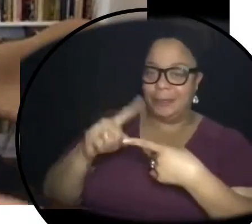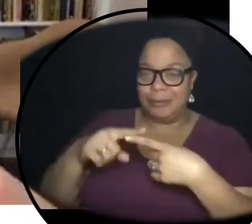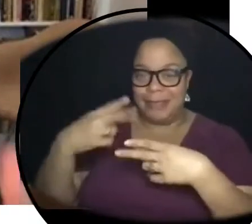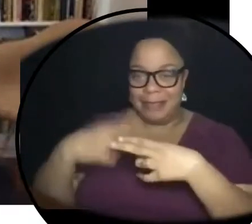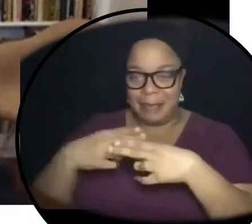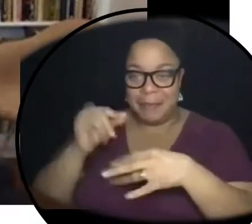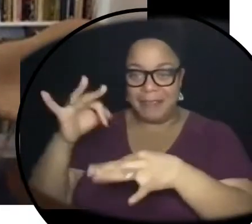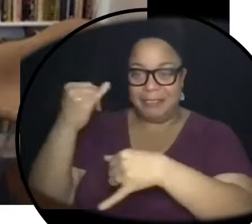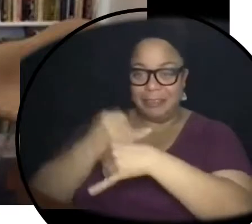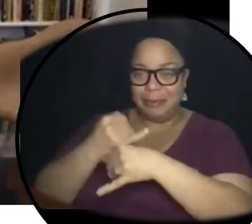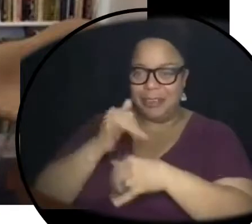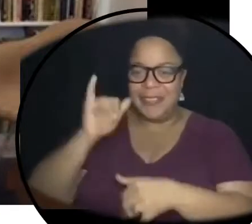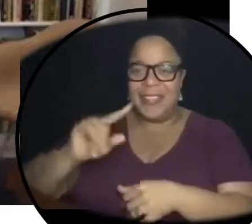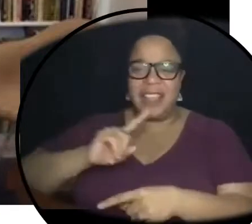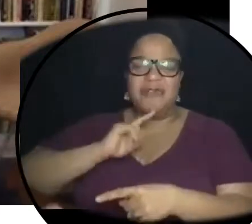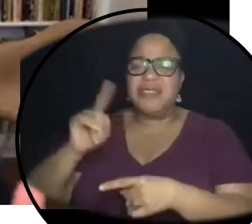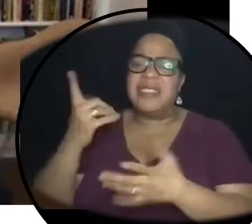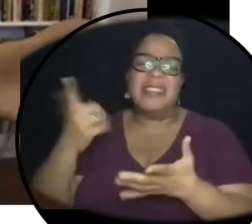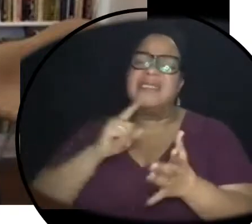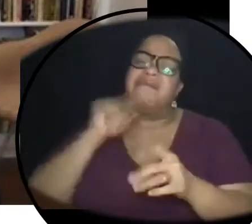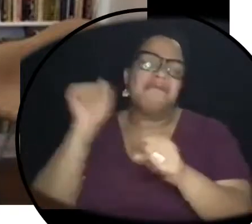a more humane ICE.